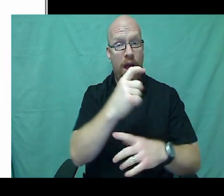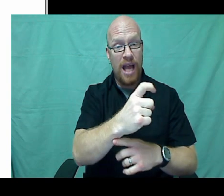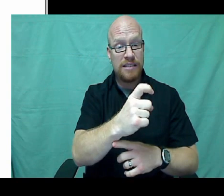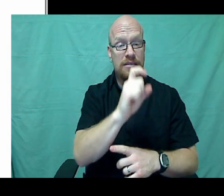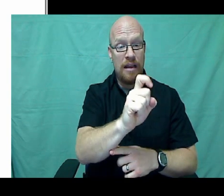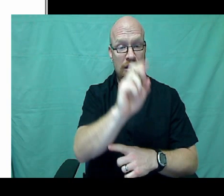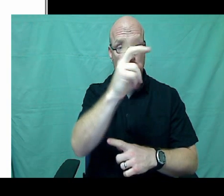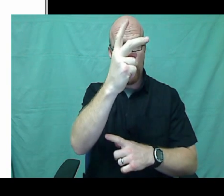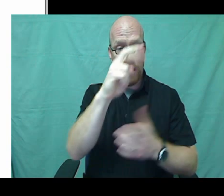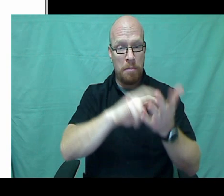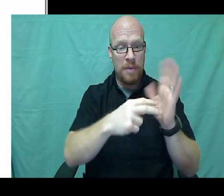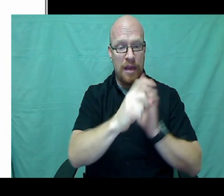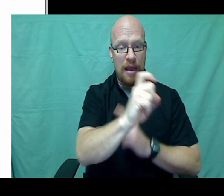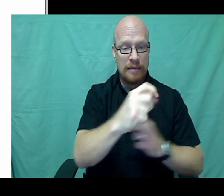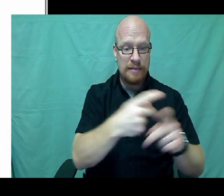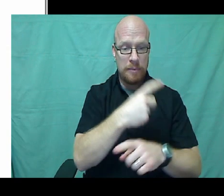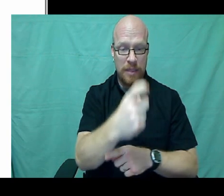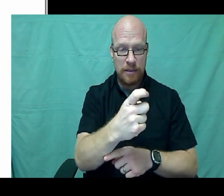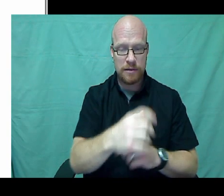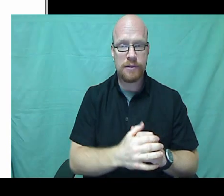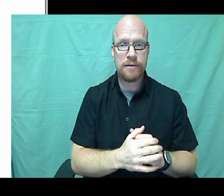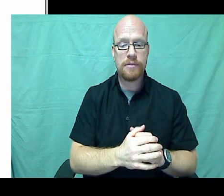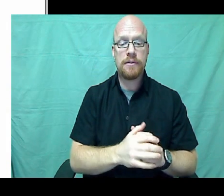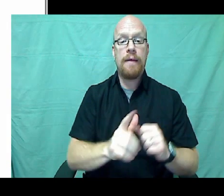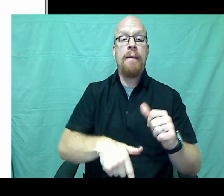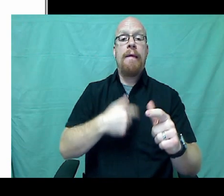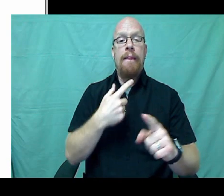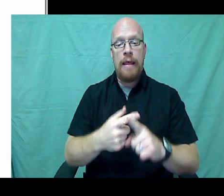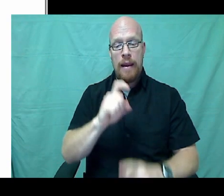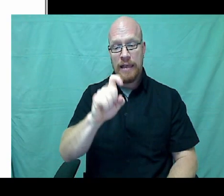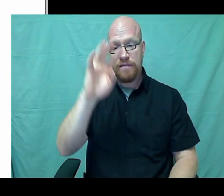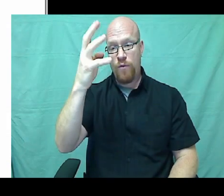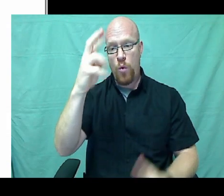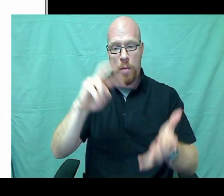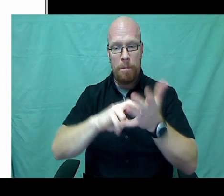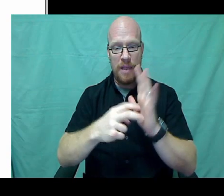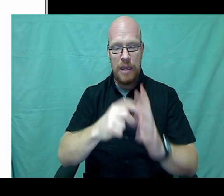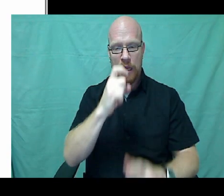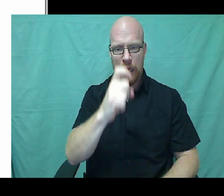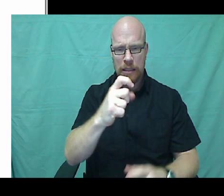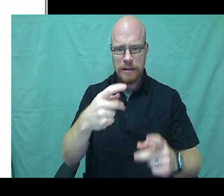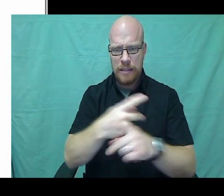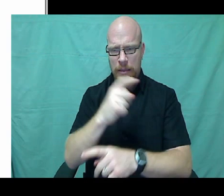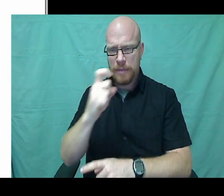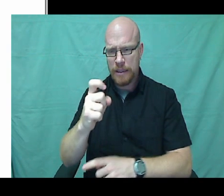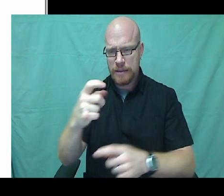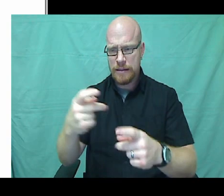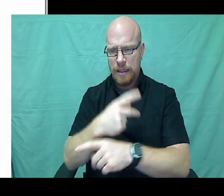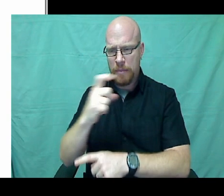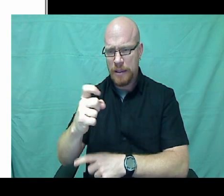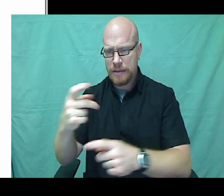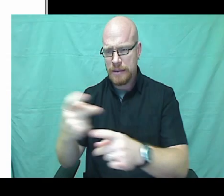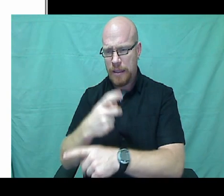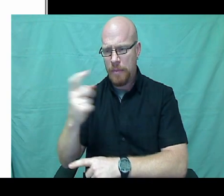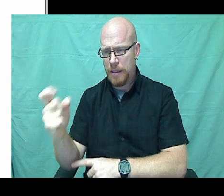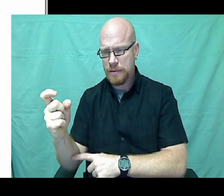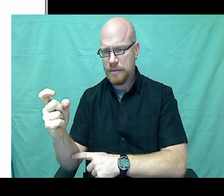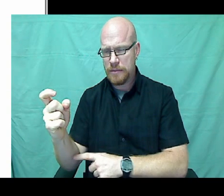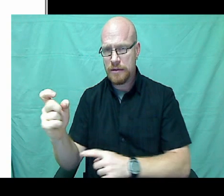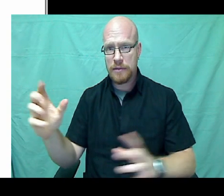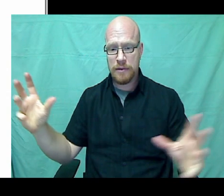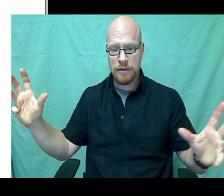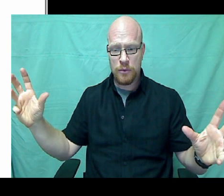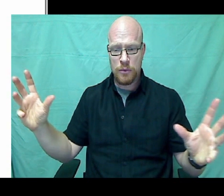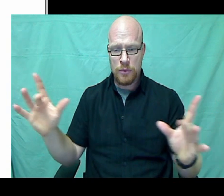If I were to write it all out in expanded form, it would be x times x times x times x times x times x